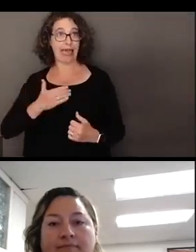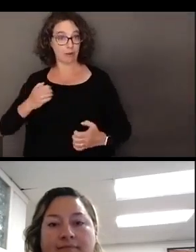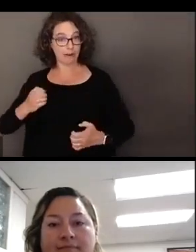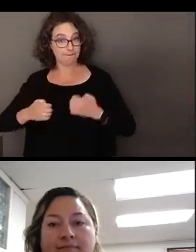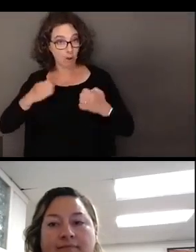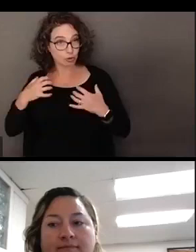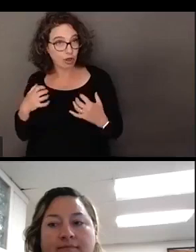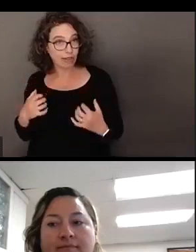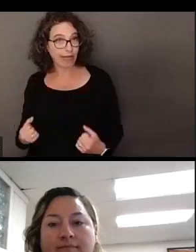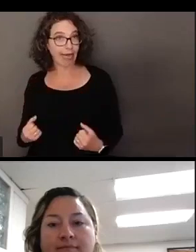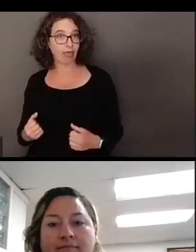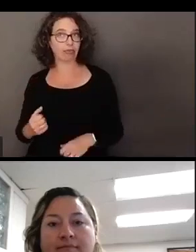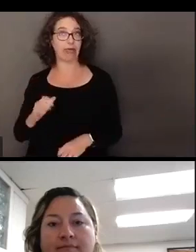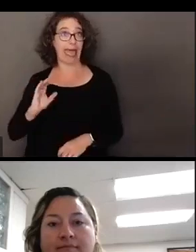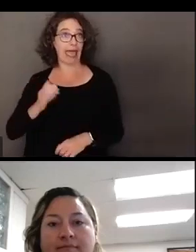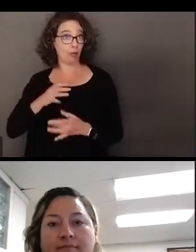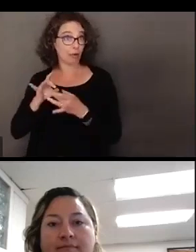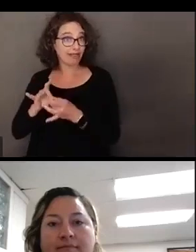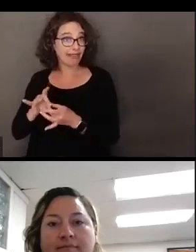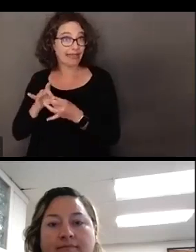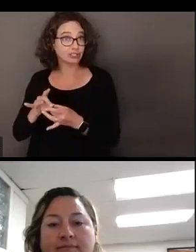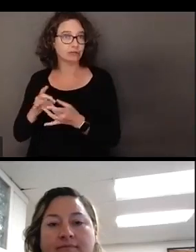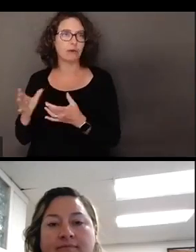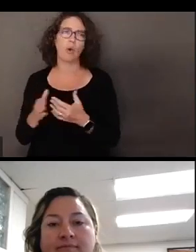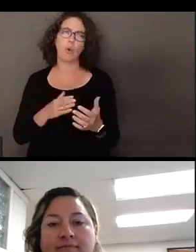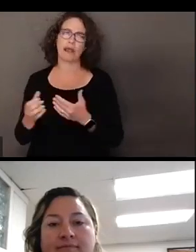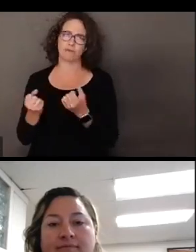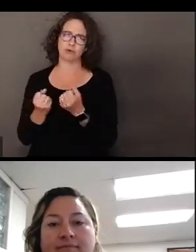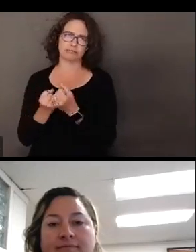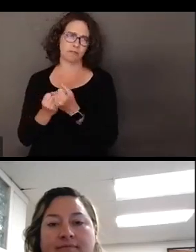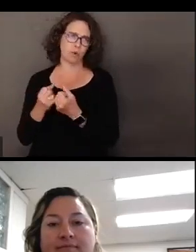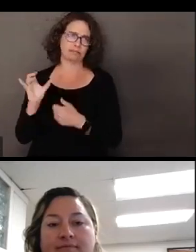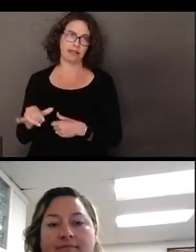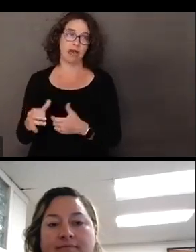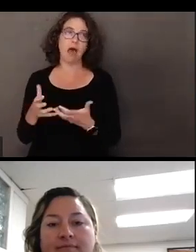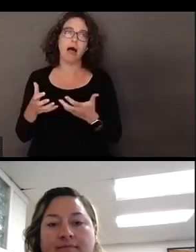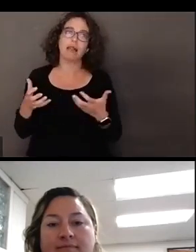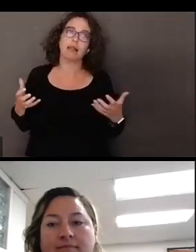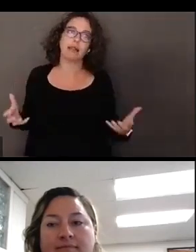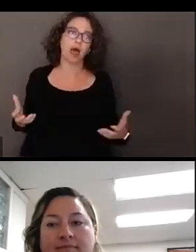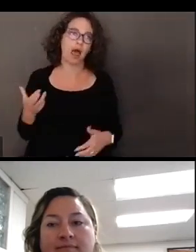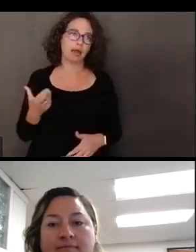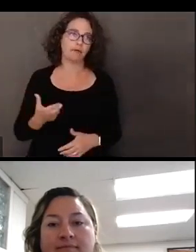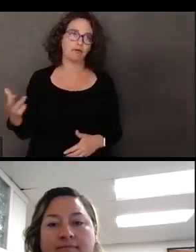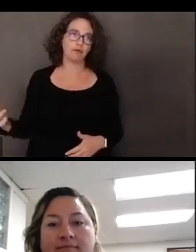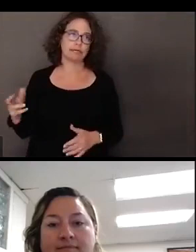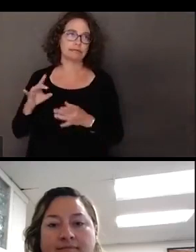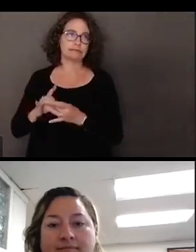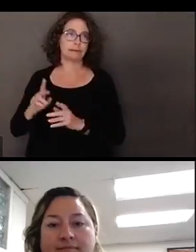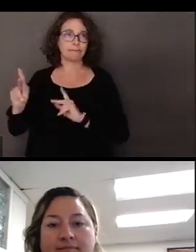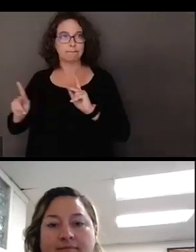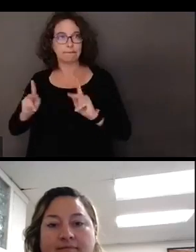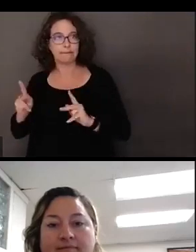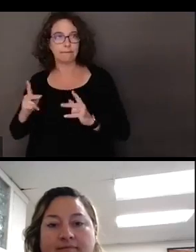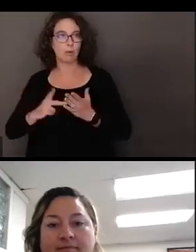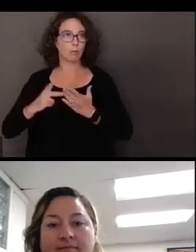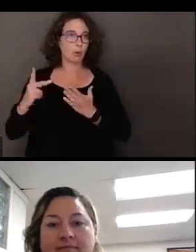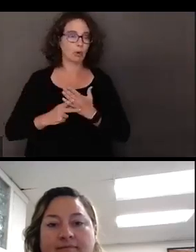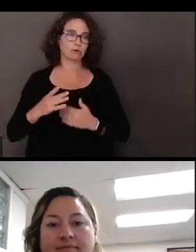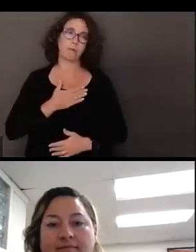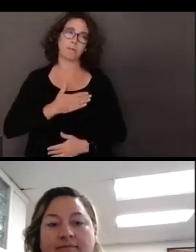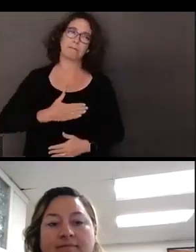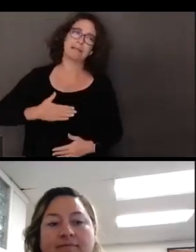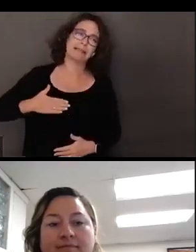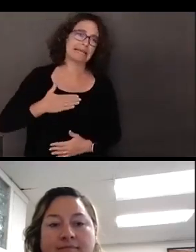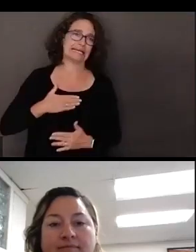relationships. So anything that supports that, and there are a lot of resources in terms of people and programs around this state, so please don't